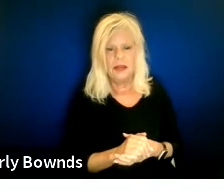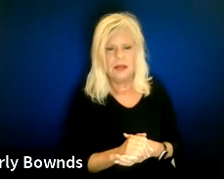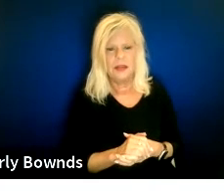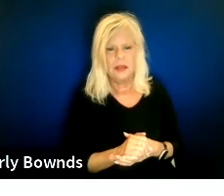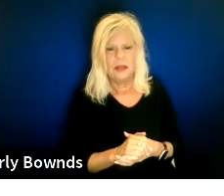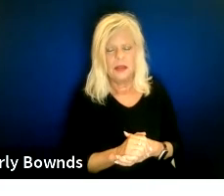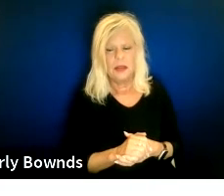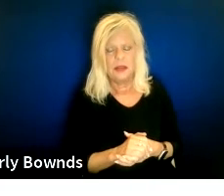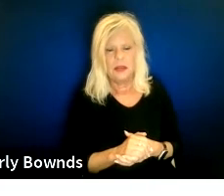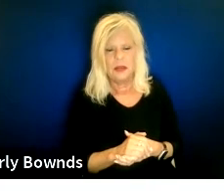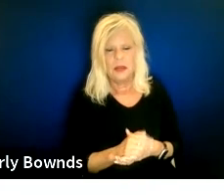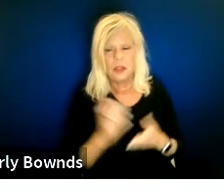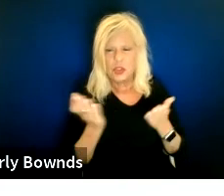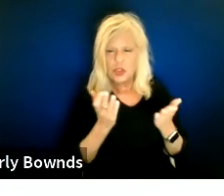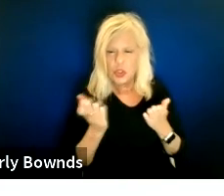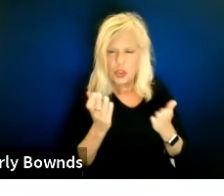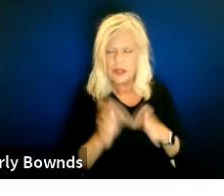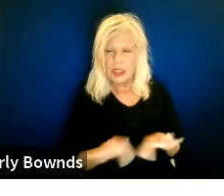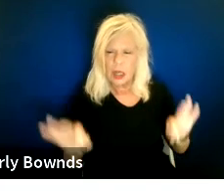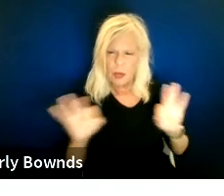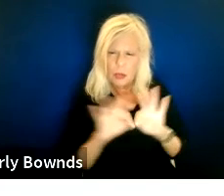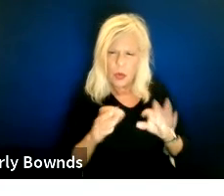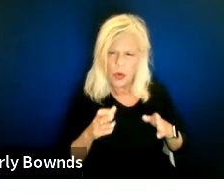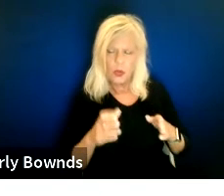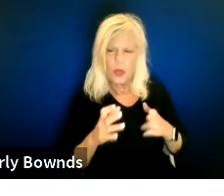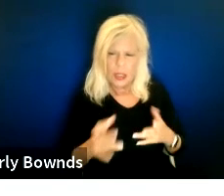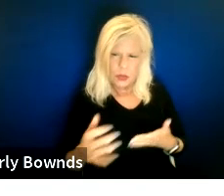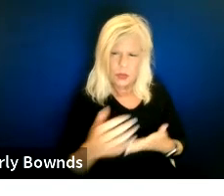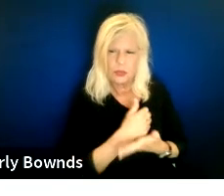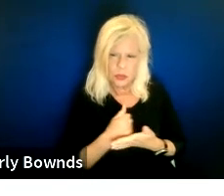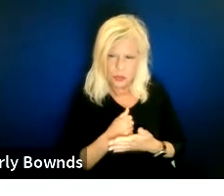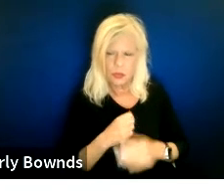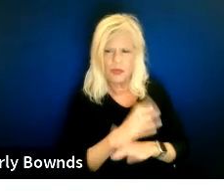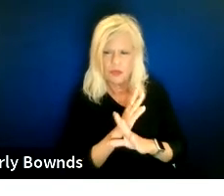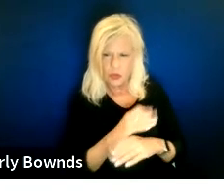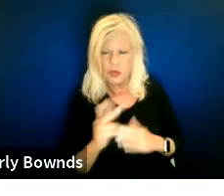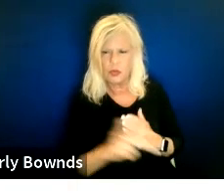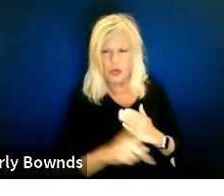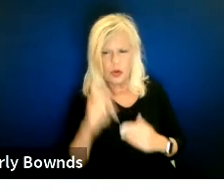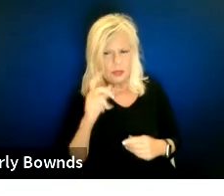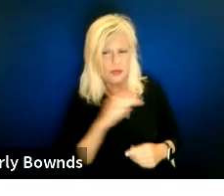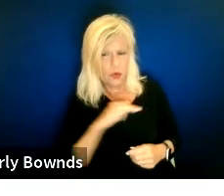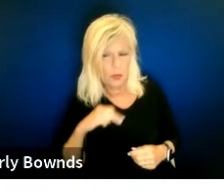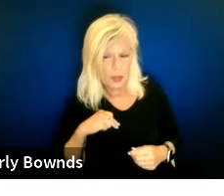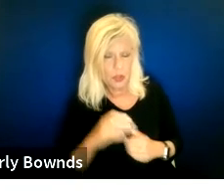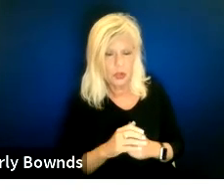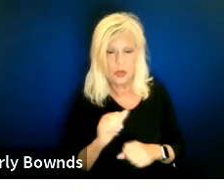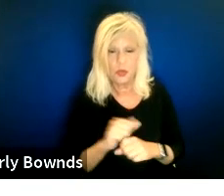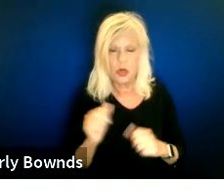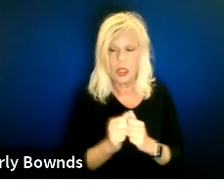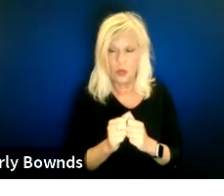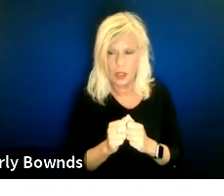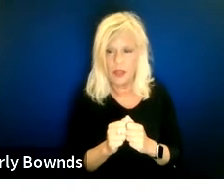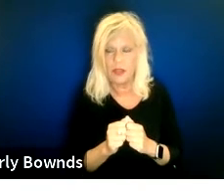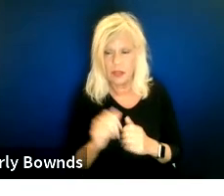an immediate and important need of having virtual programs for members and working with our close partner